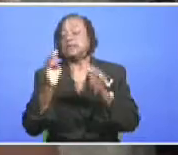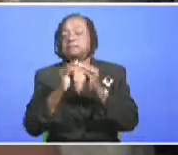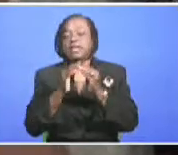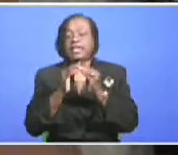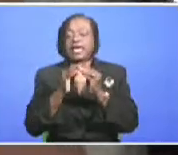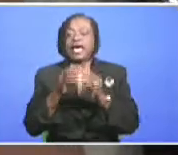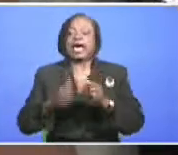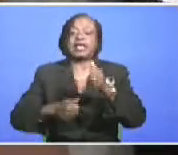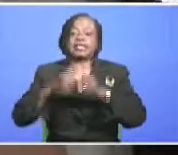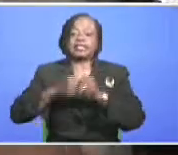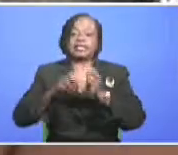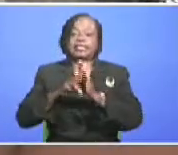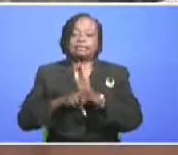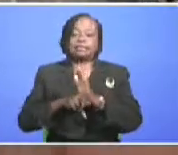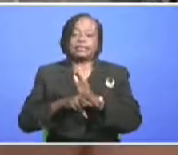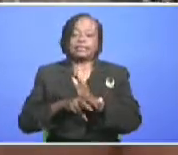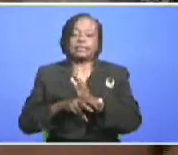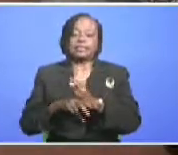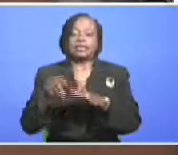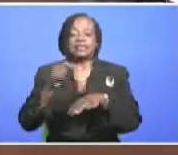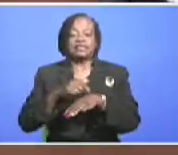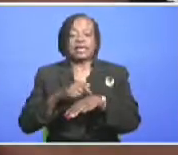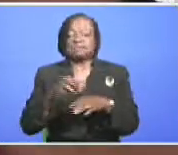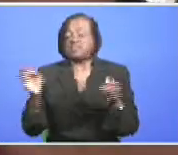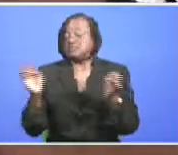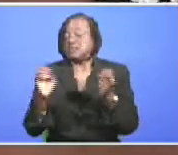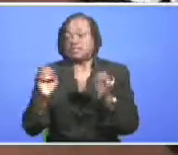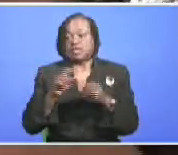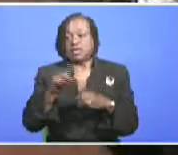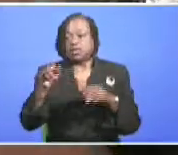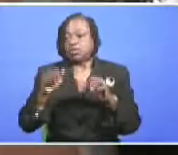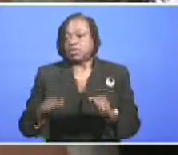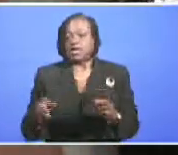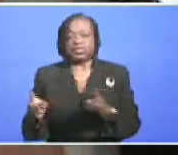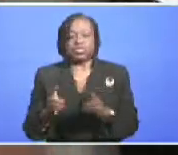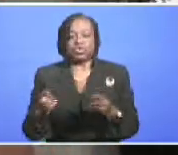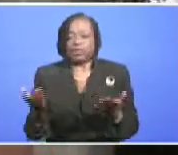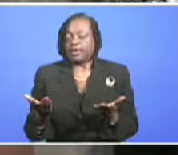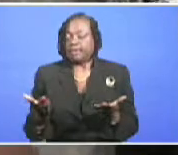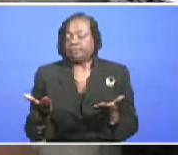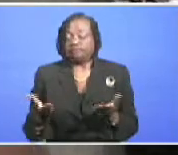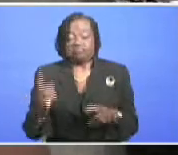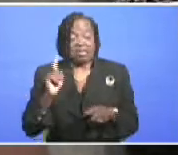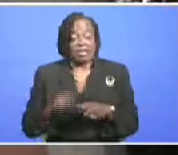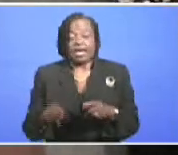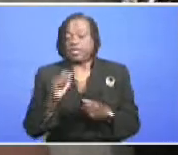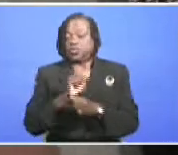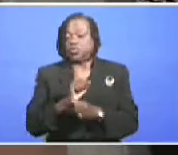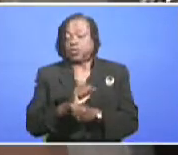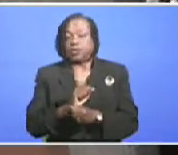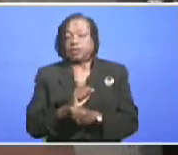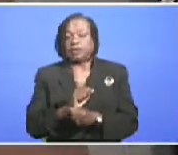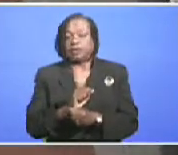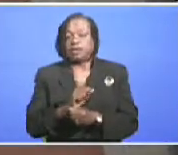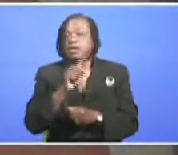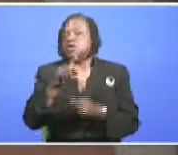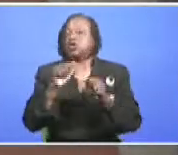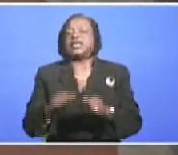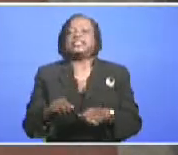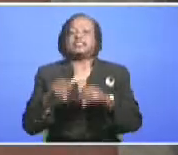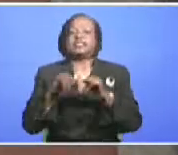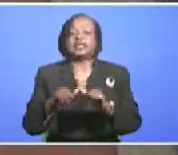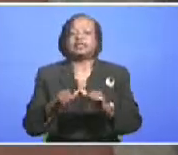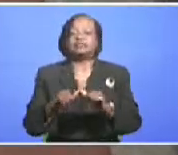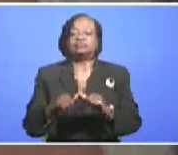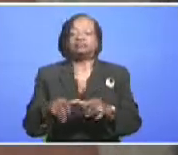I said before, because naturally there's nothing you can do here. You can't report to work, right? You can still, I guess, do